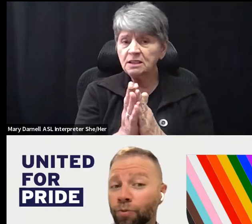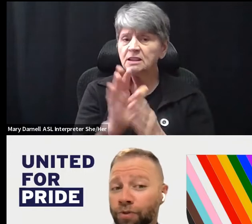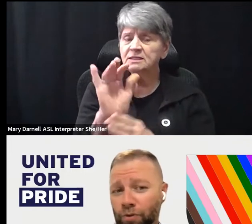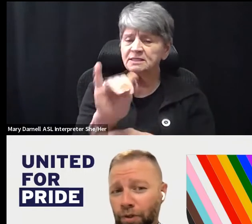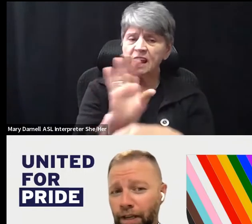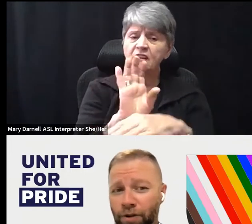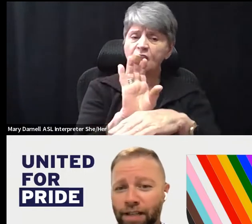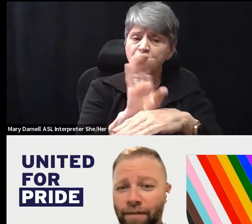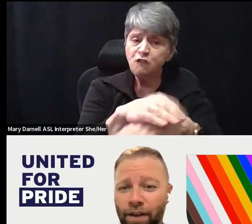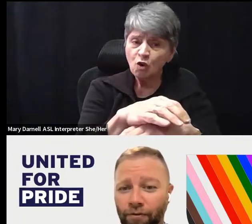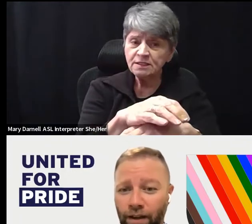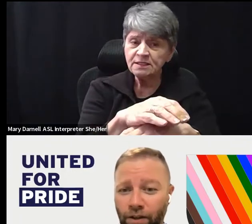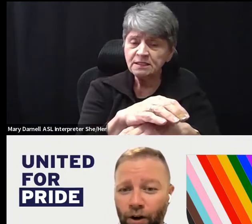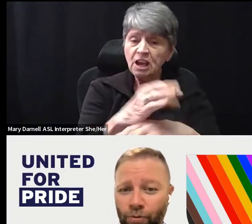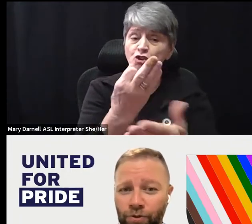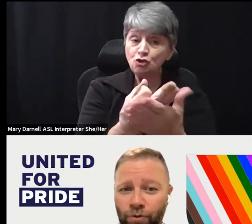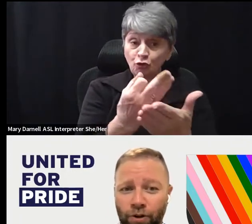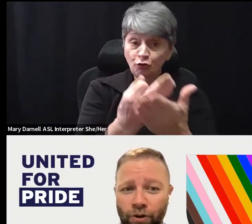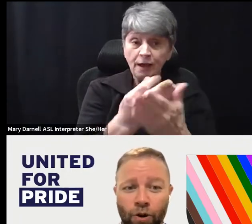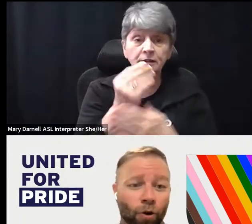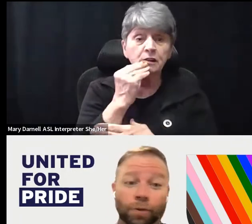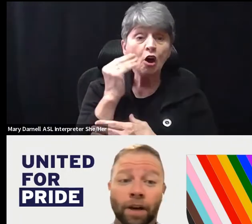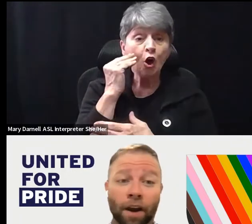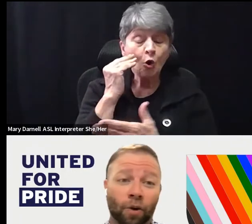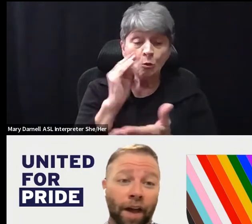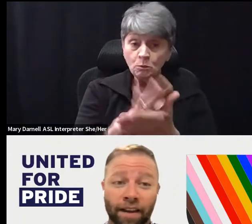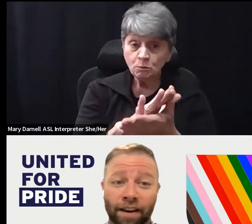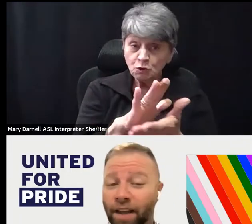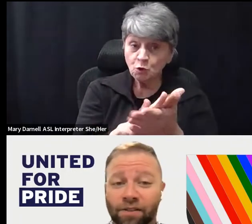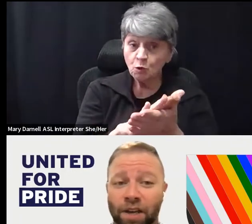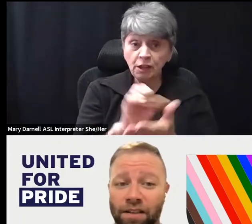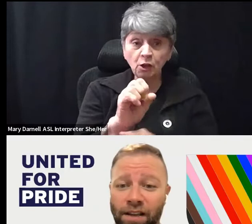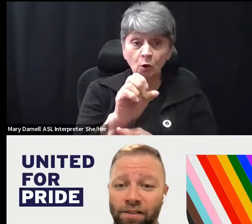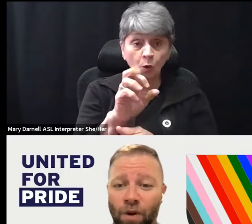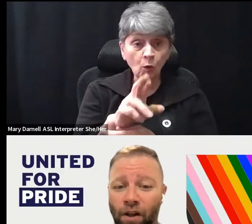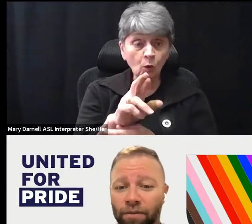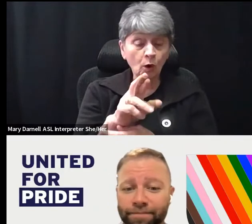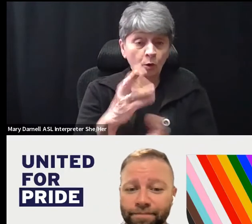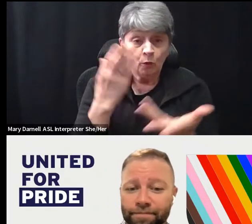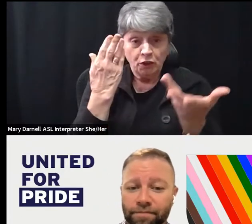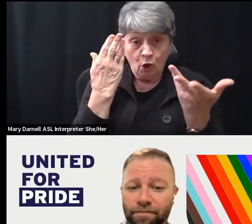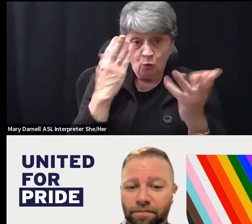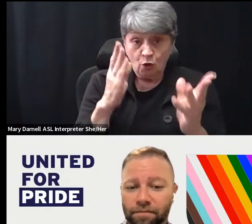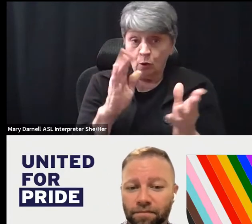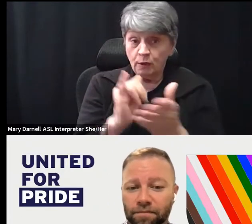fund homeschooling, or does this have any effect on homeschooling, or do we not know that yet? And that's okay to say as well.